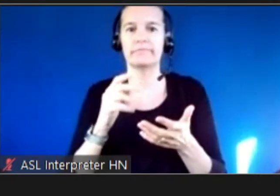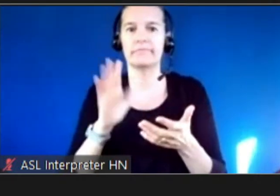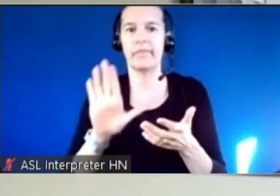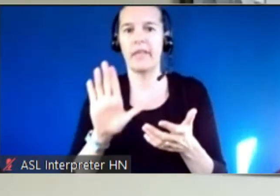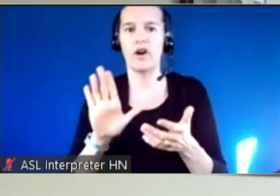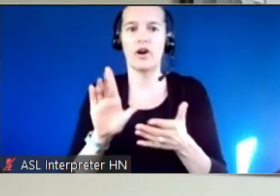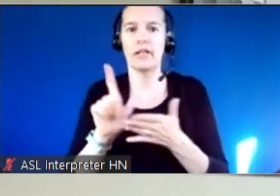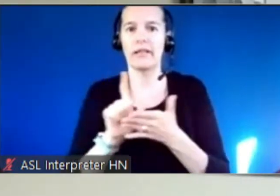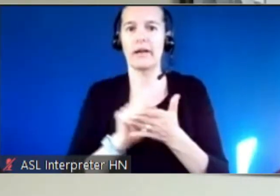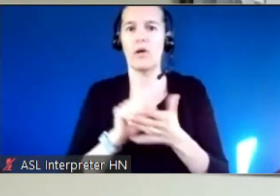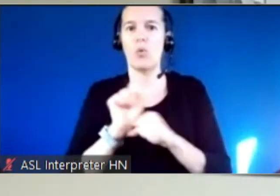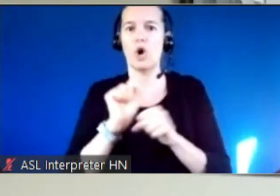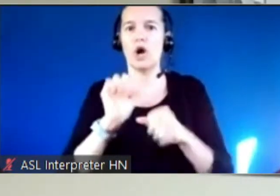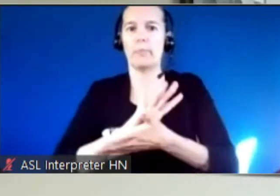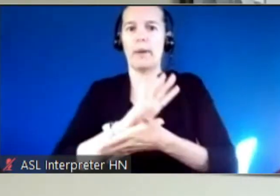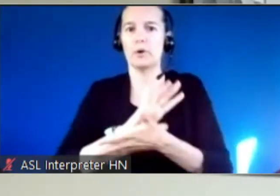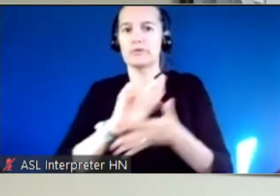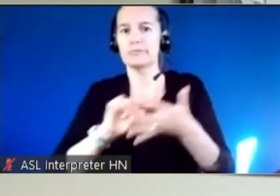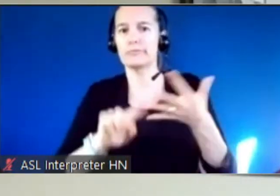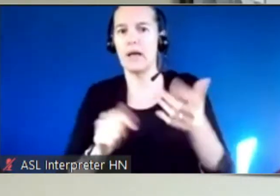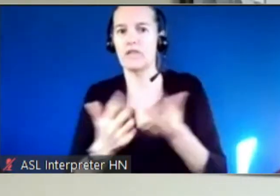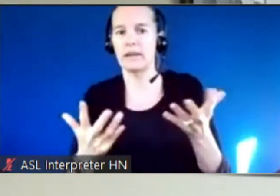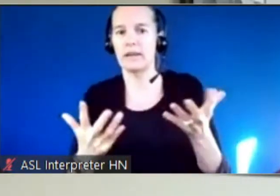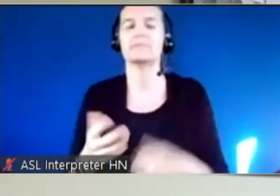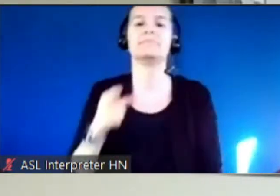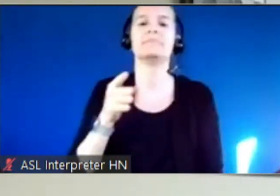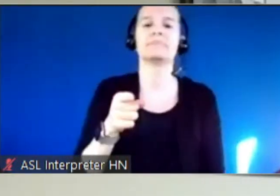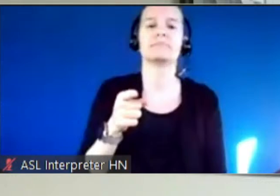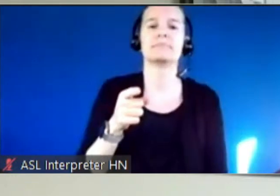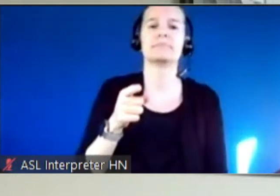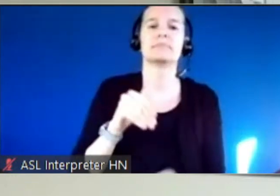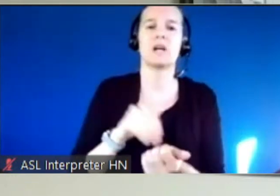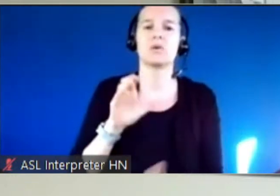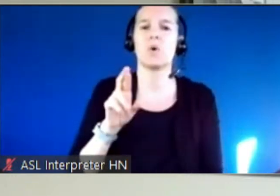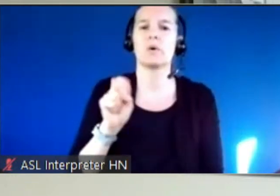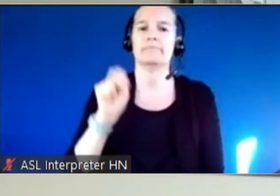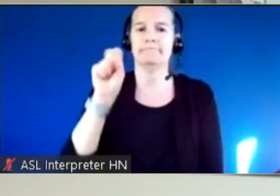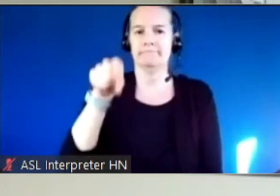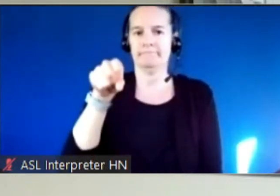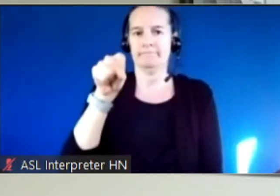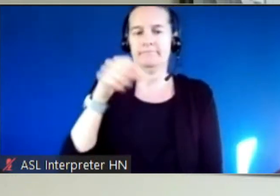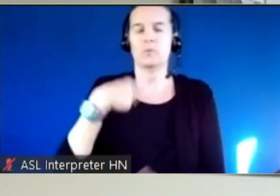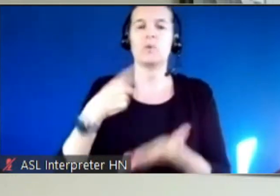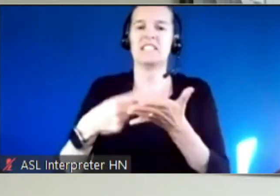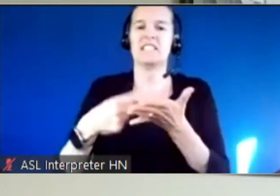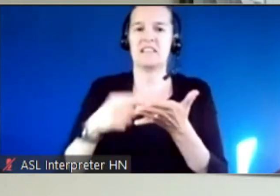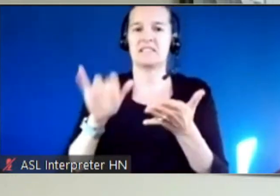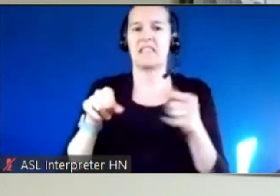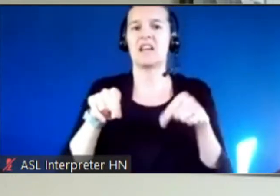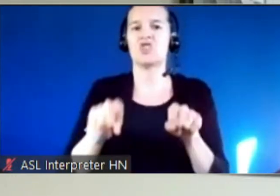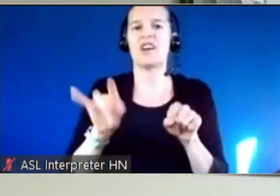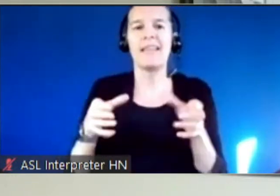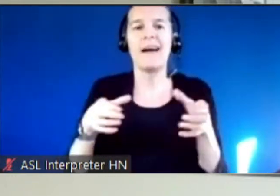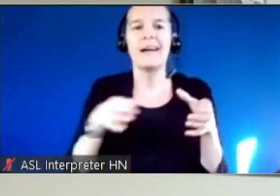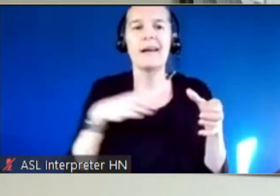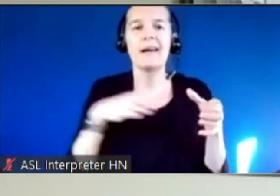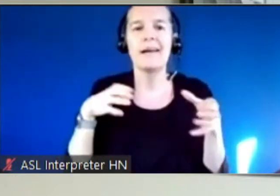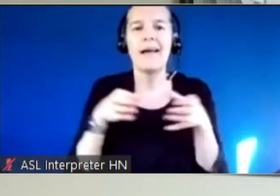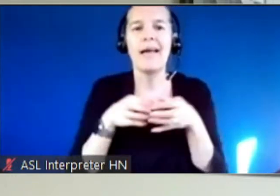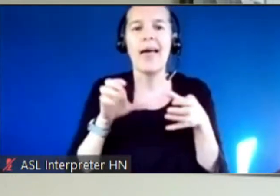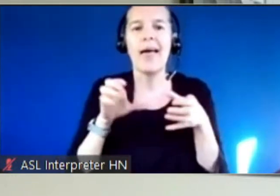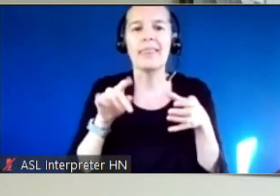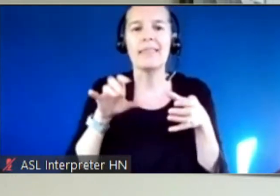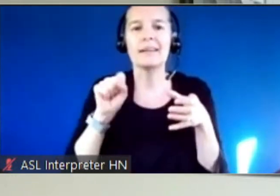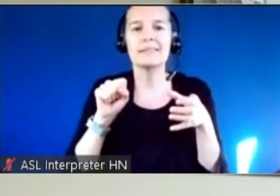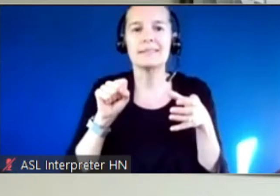That's a good question. Yes. So we've had this discussion actually in the ethics committee that you mentioned. And we do